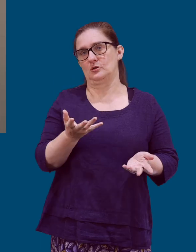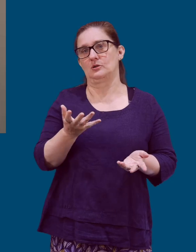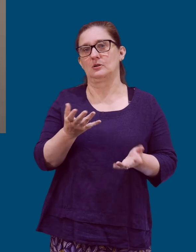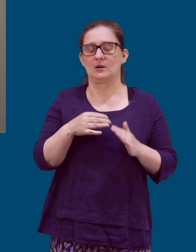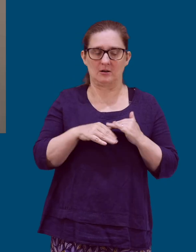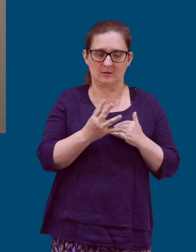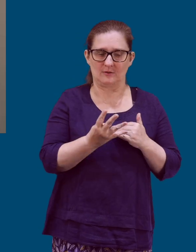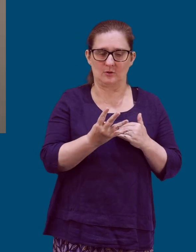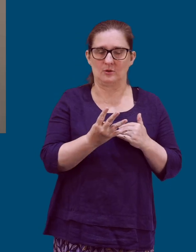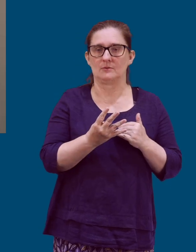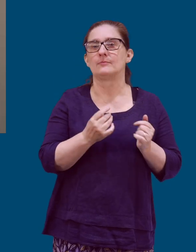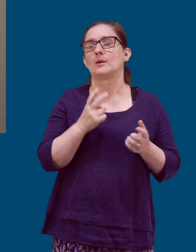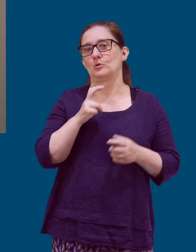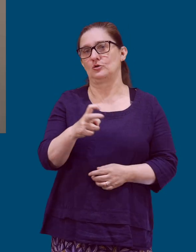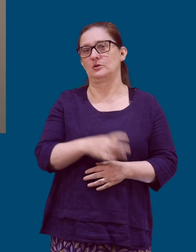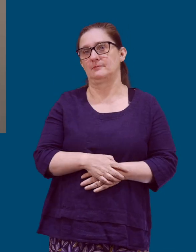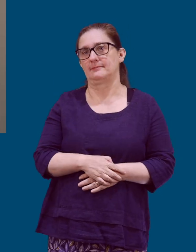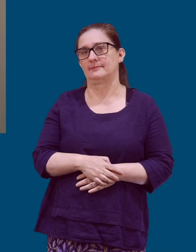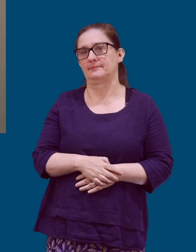1 to 4, bus.